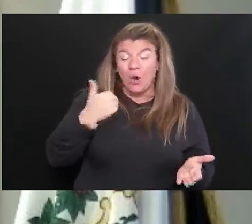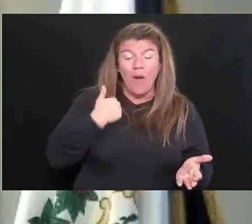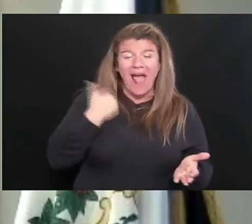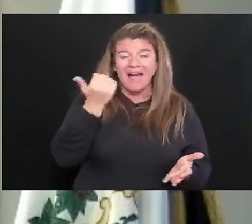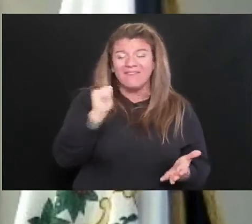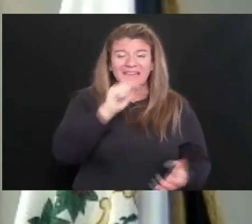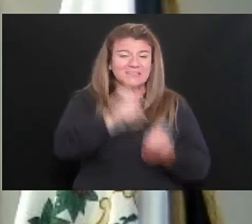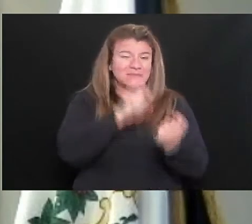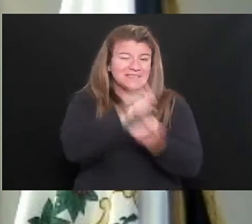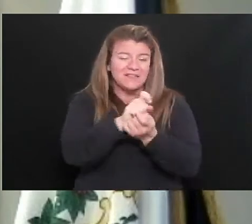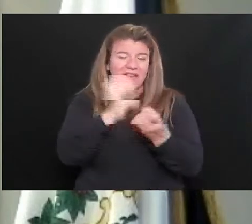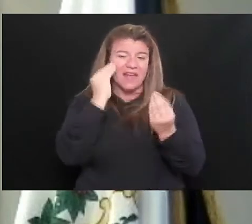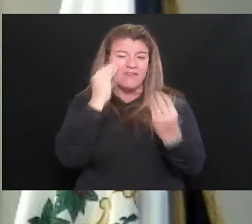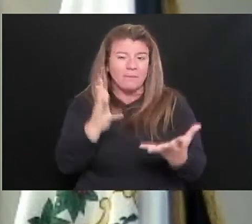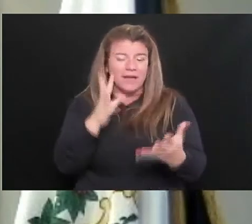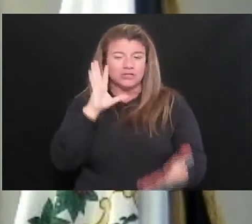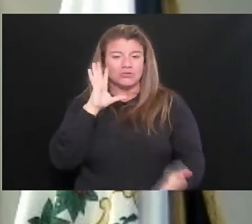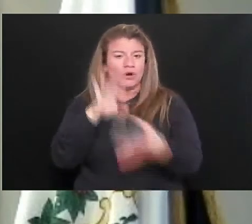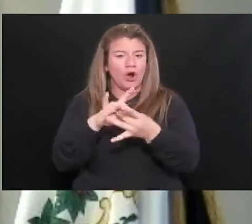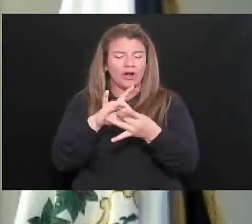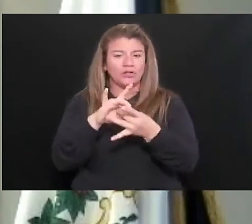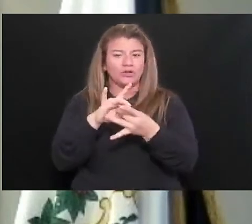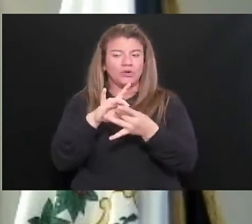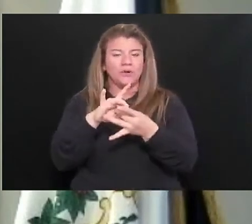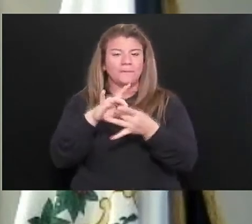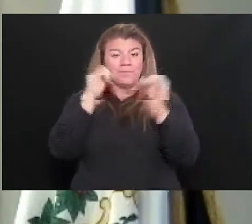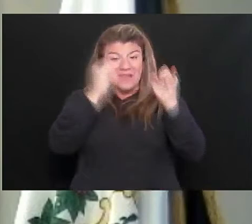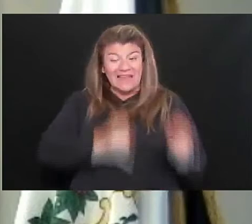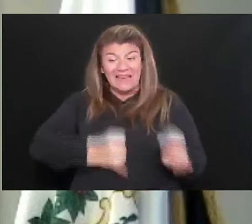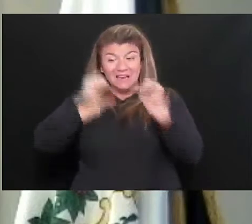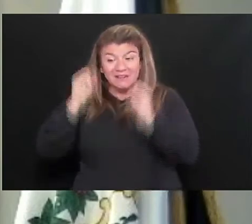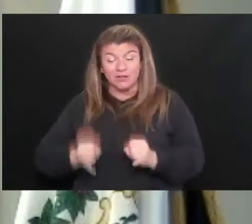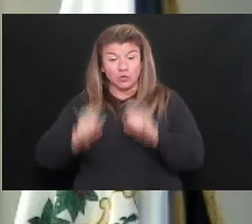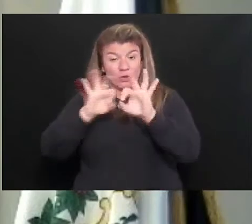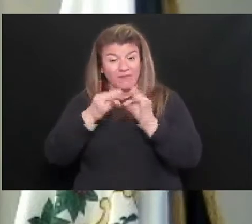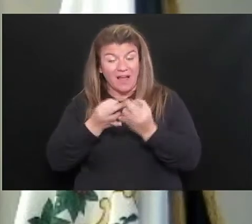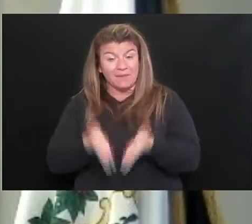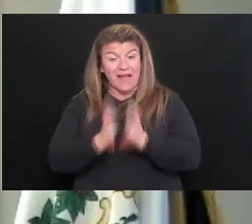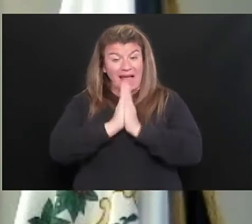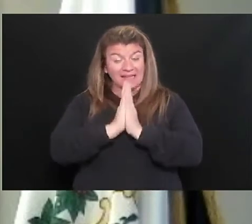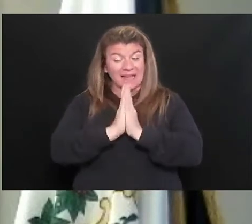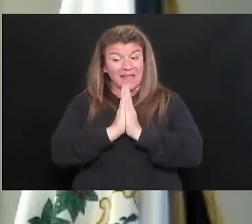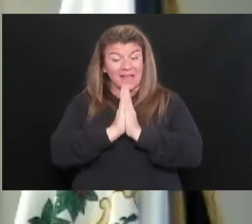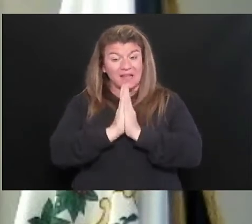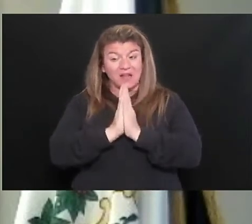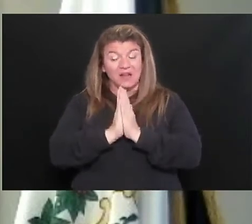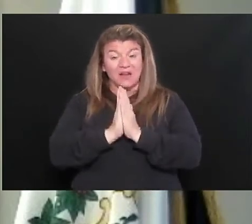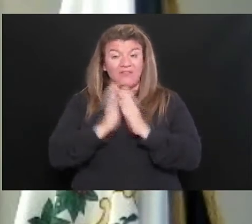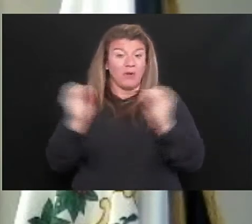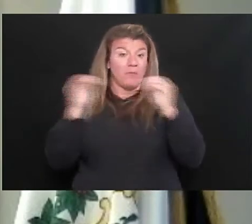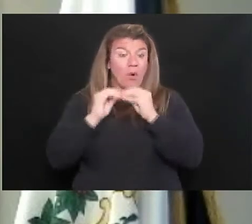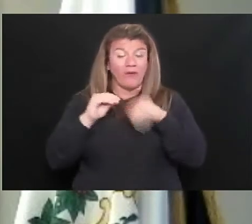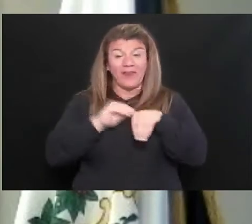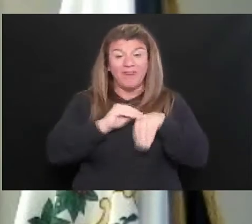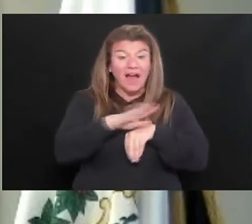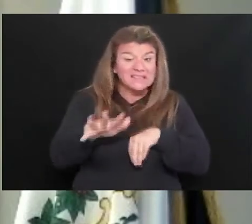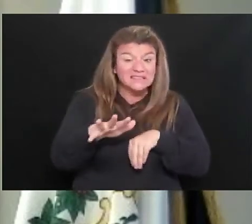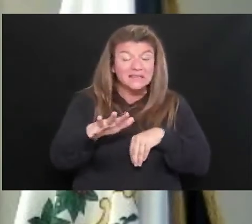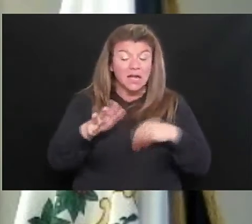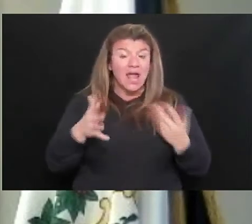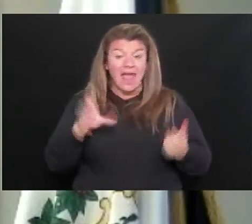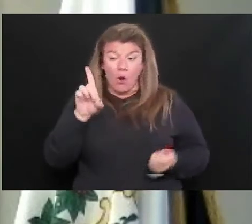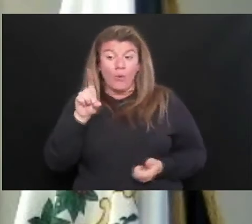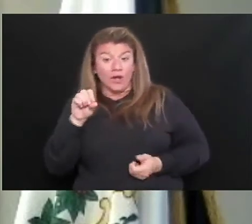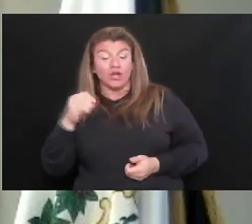specific information with regard to individual families asking for information other than advice, and we do have